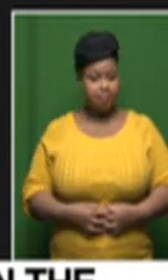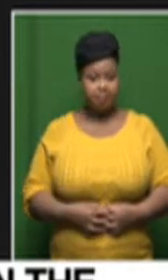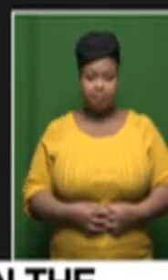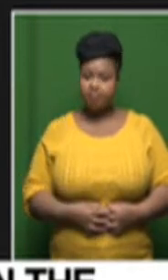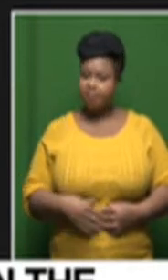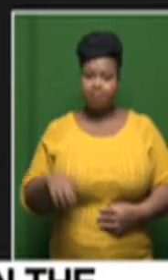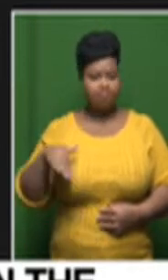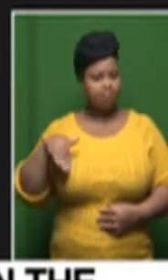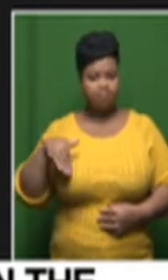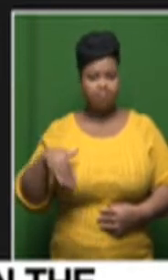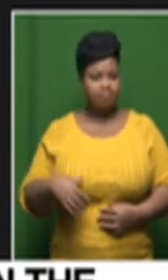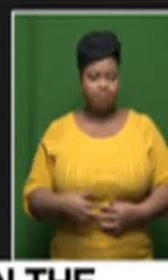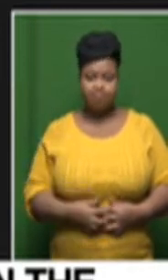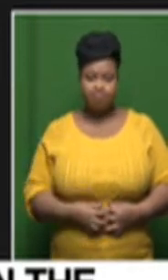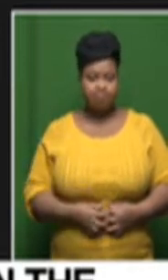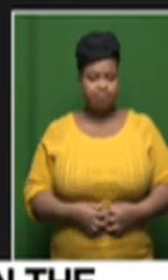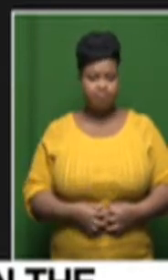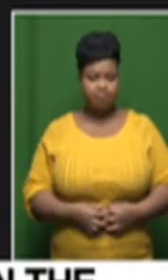Not visible on my side.